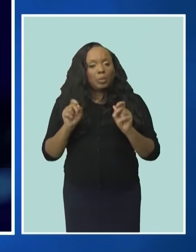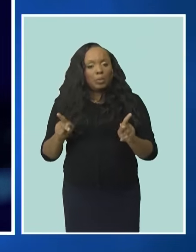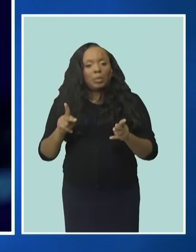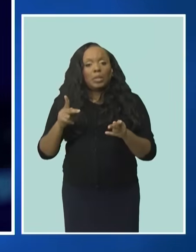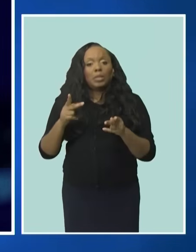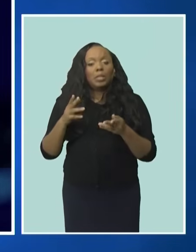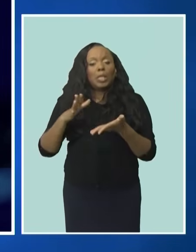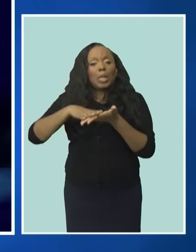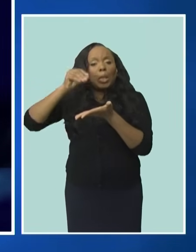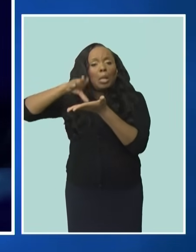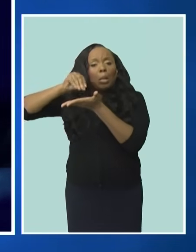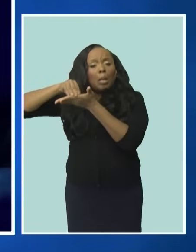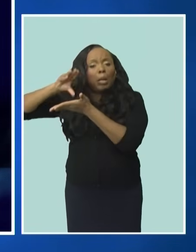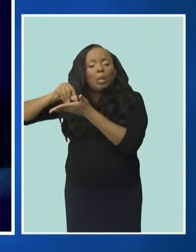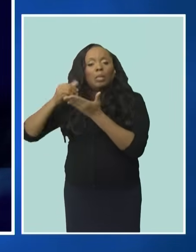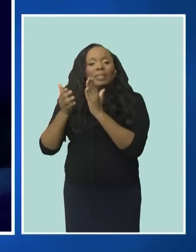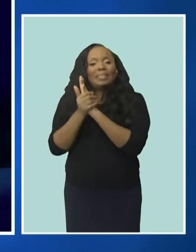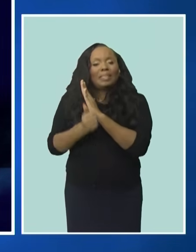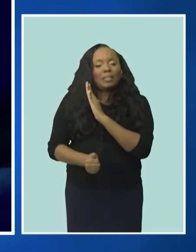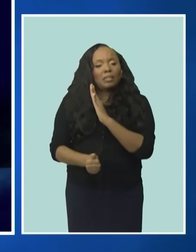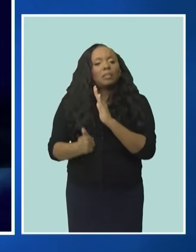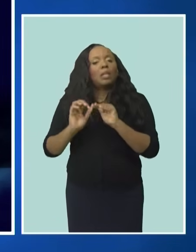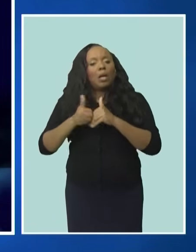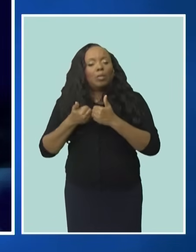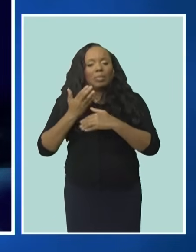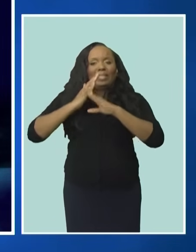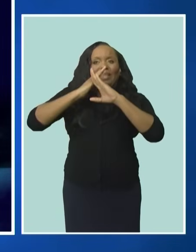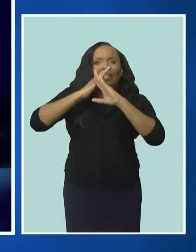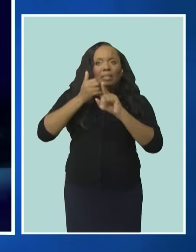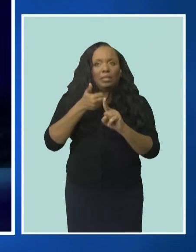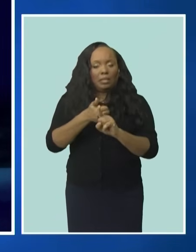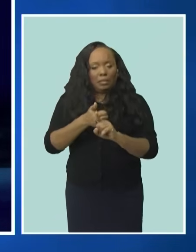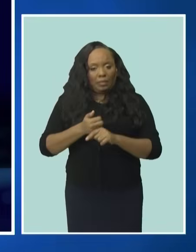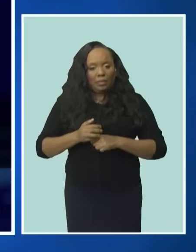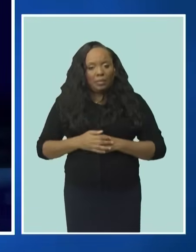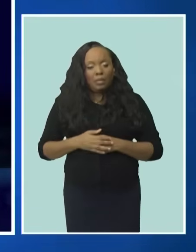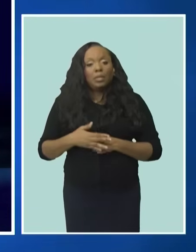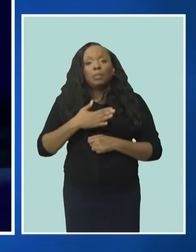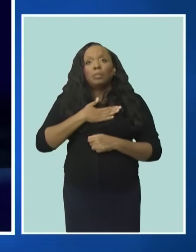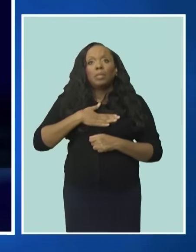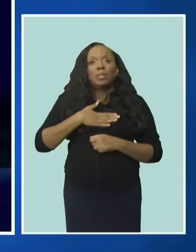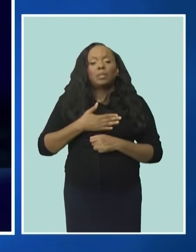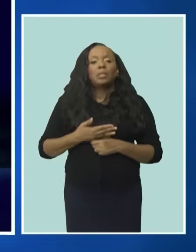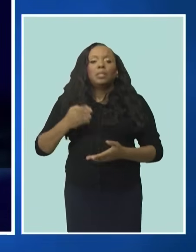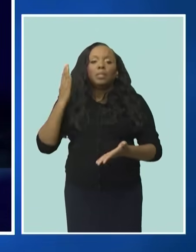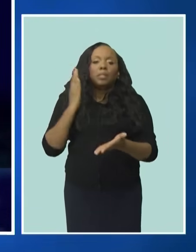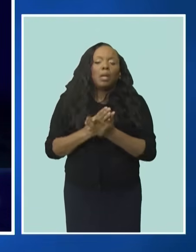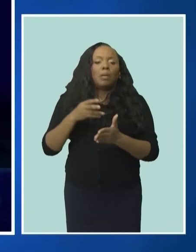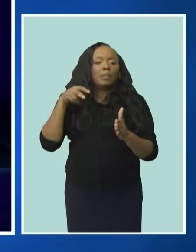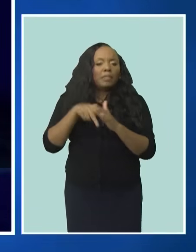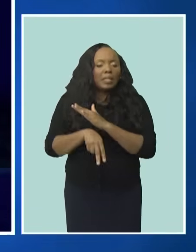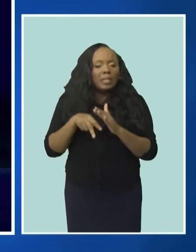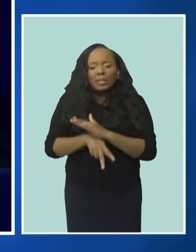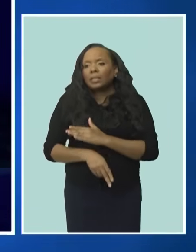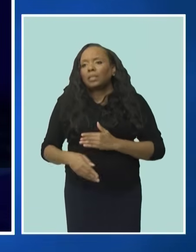the skills to protect themselves. And to the public, stop the violence against